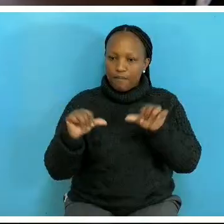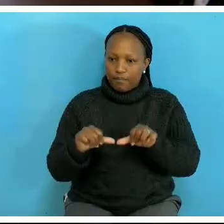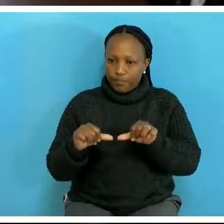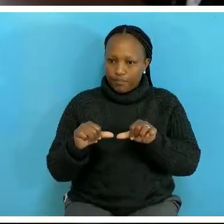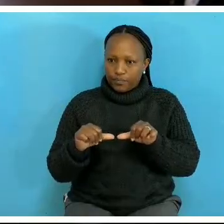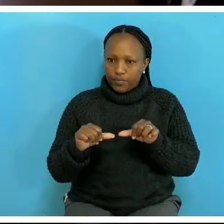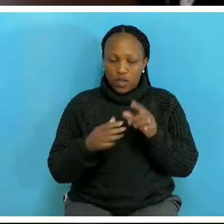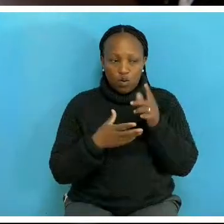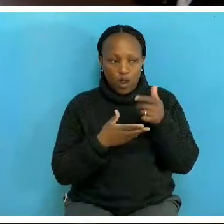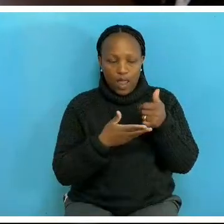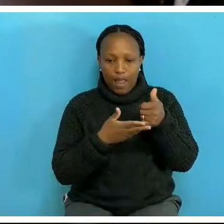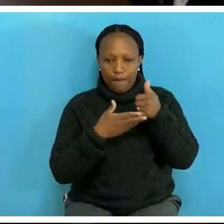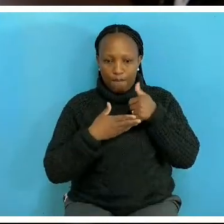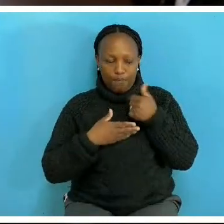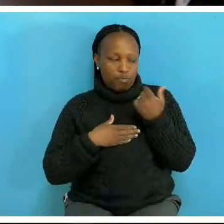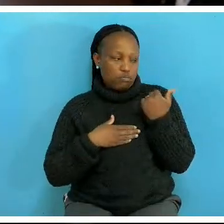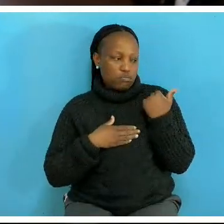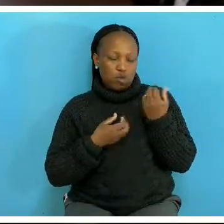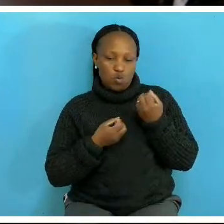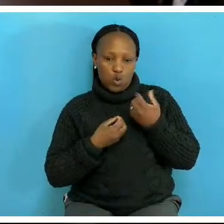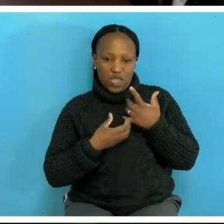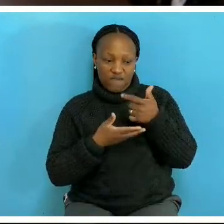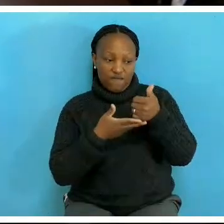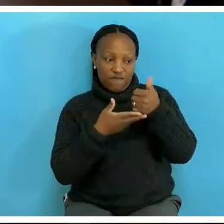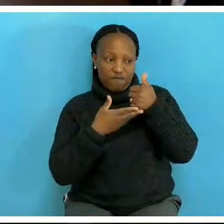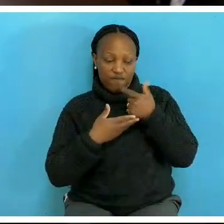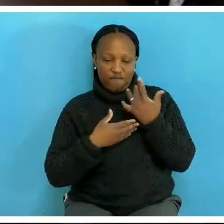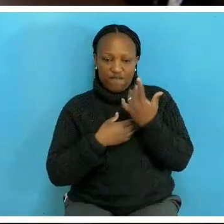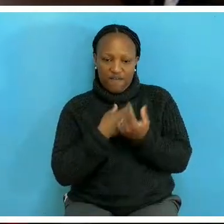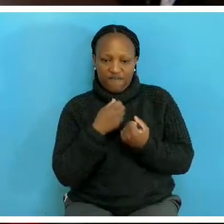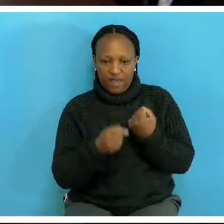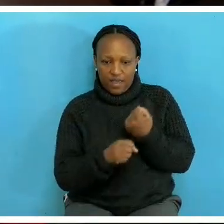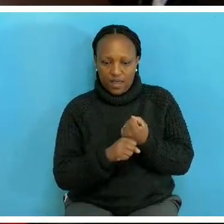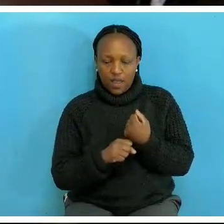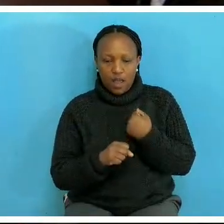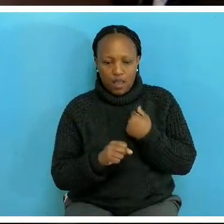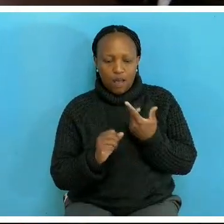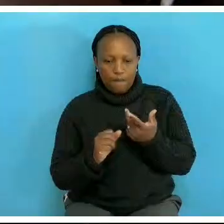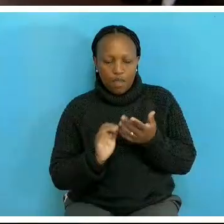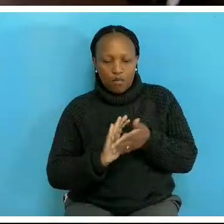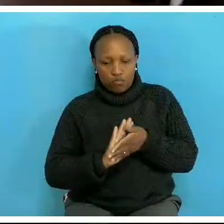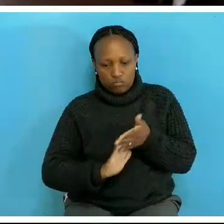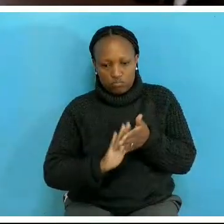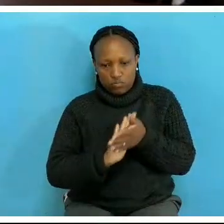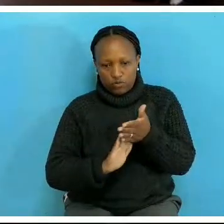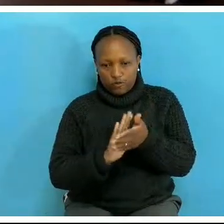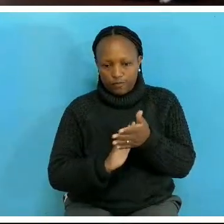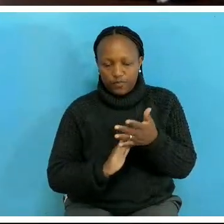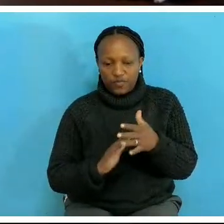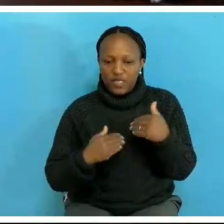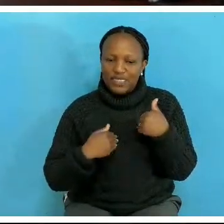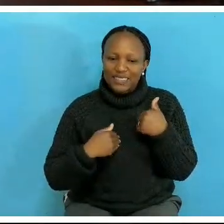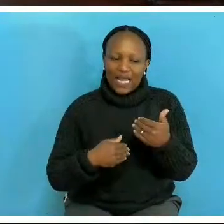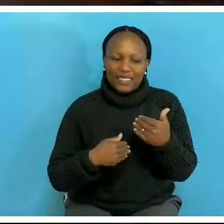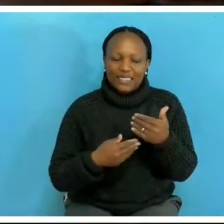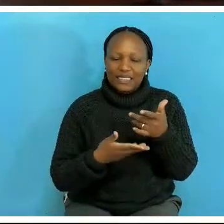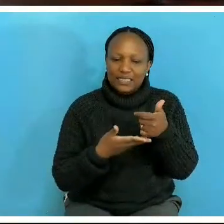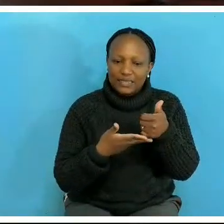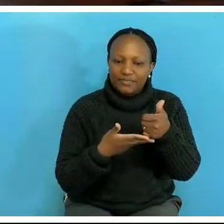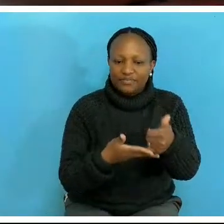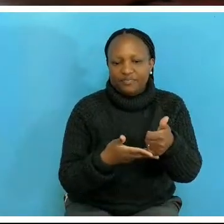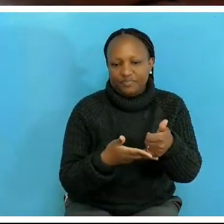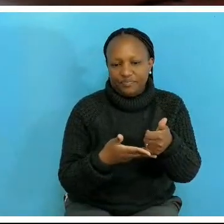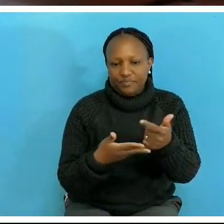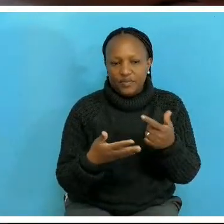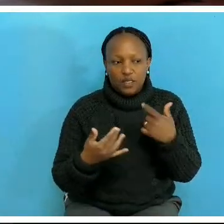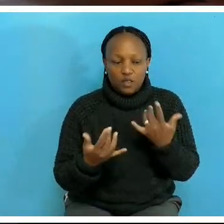you gave me in the last 5 years, this is where I managed to stay, because they gave us a startup to say, today here I am,